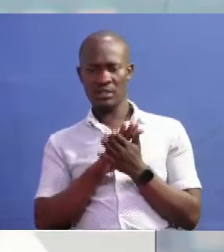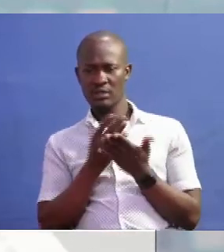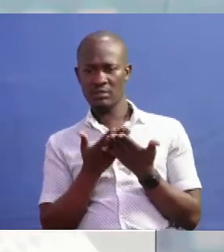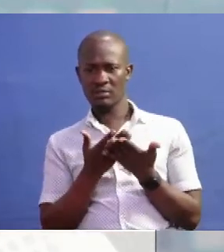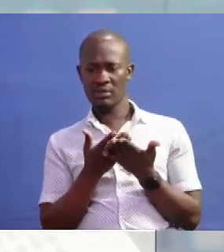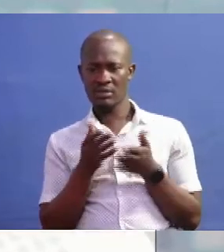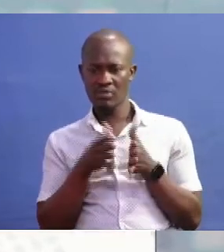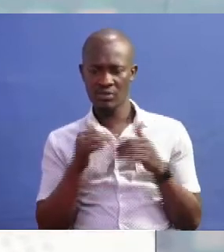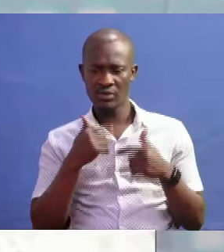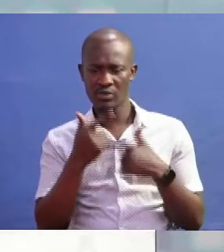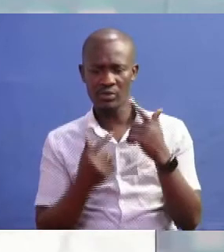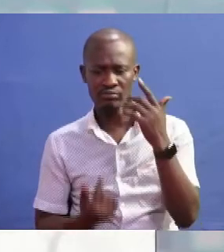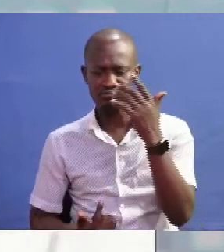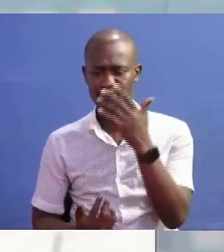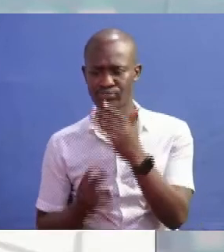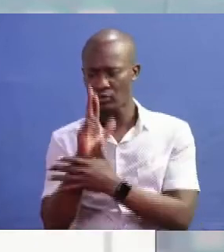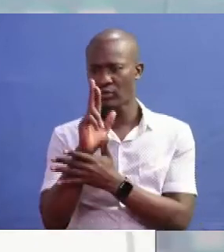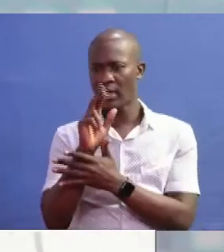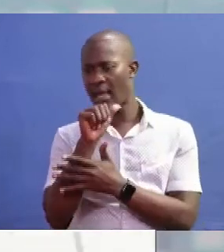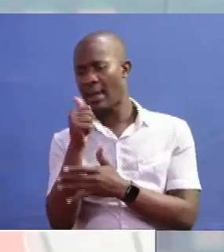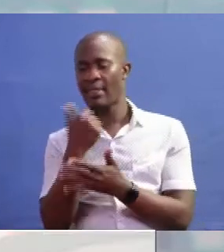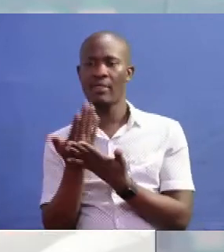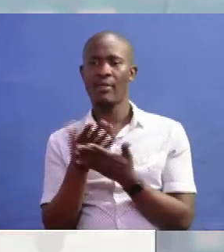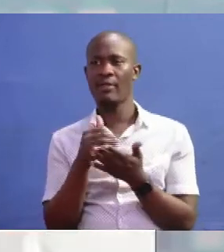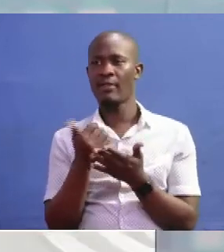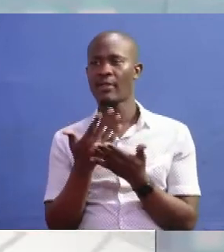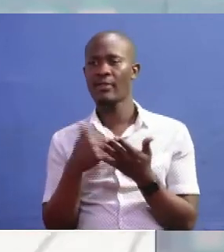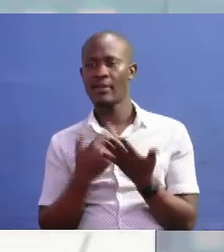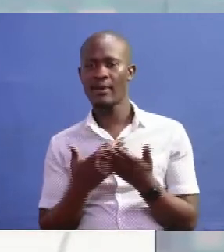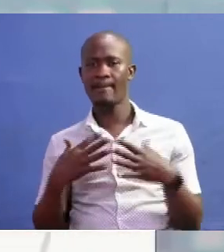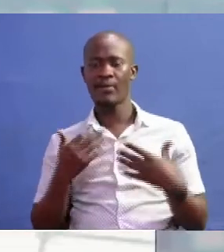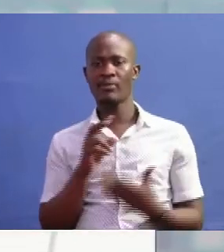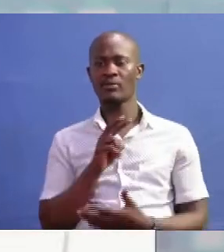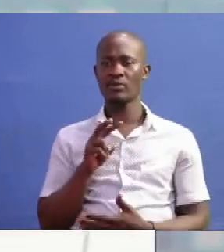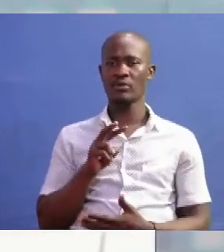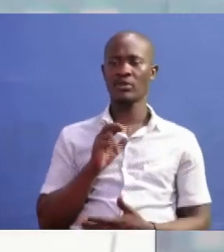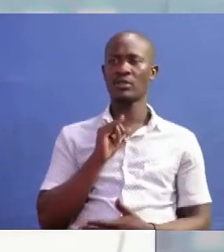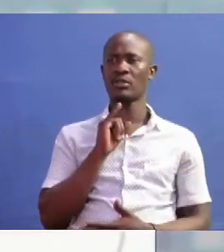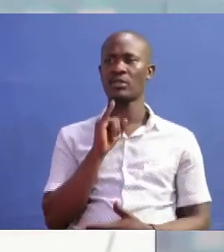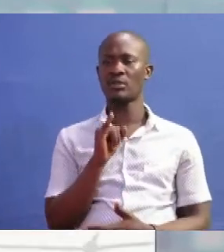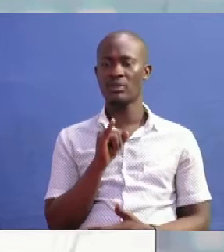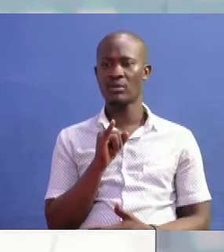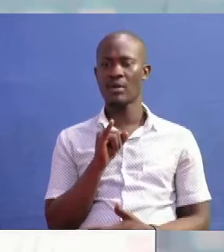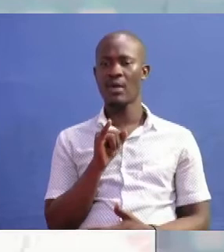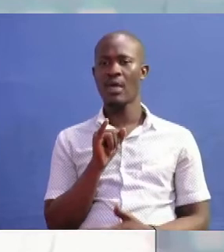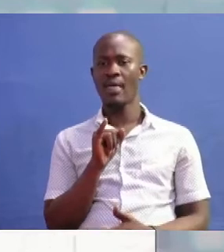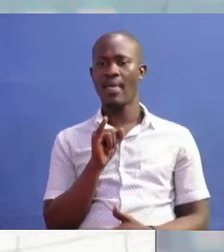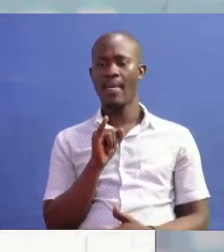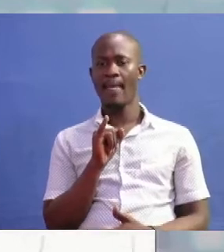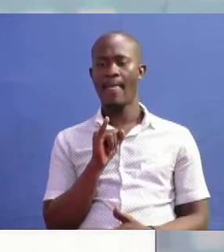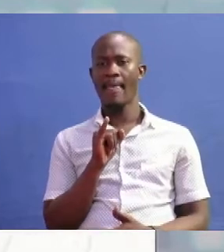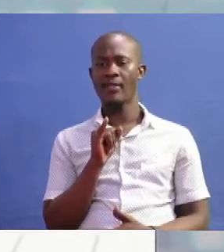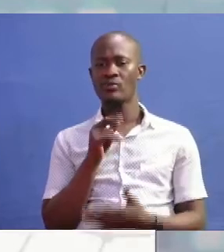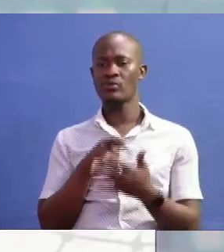interest rates go up, and also something else that people look at, and definitely is there is